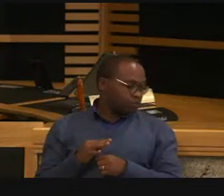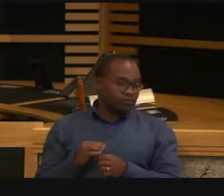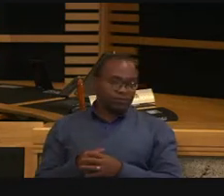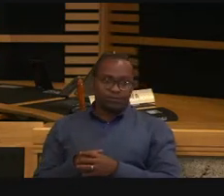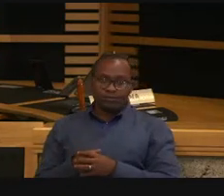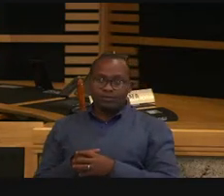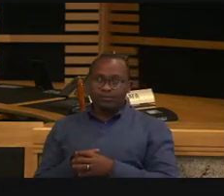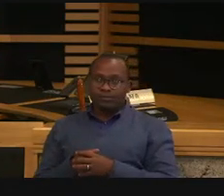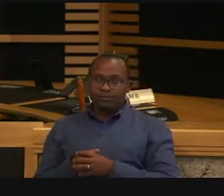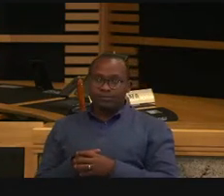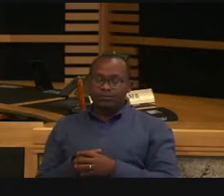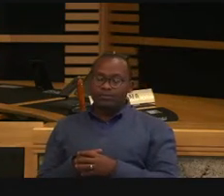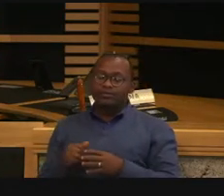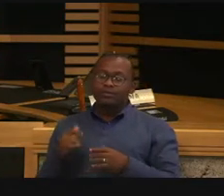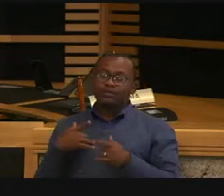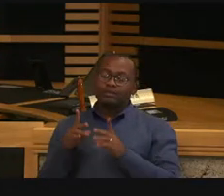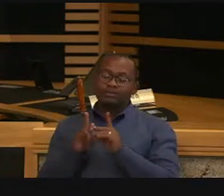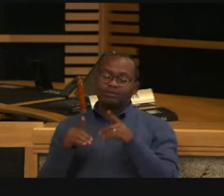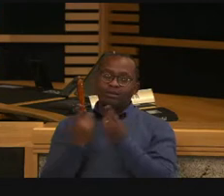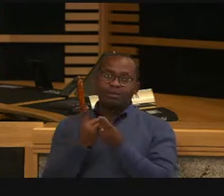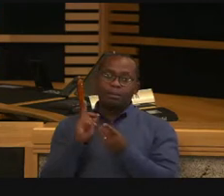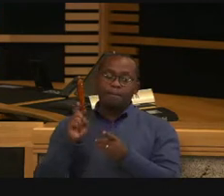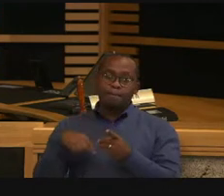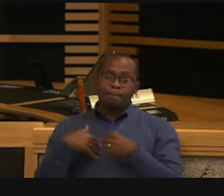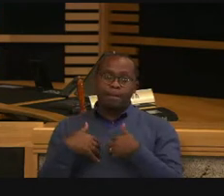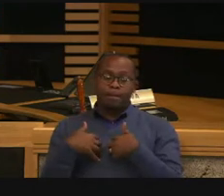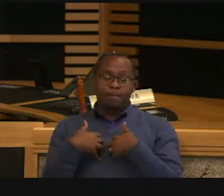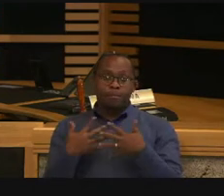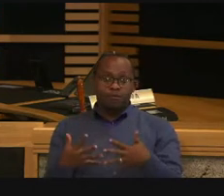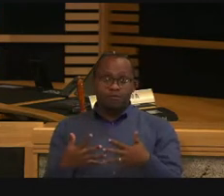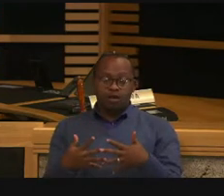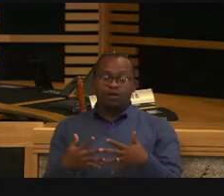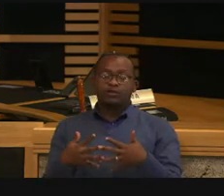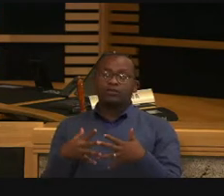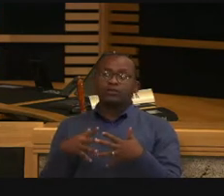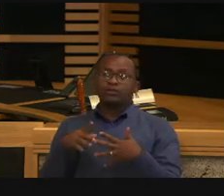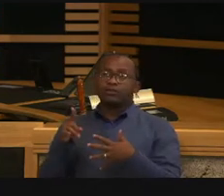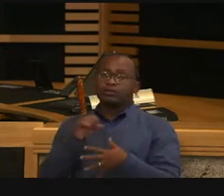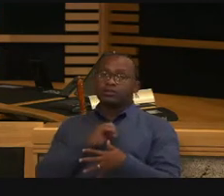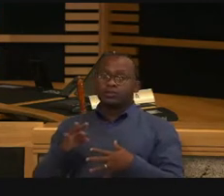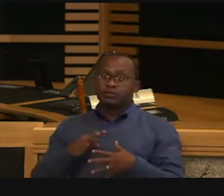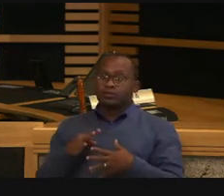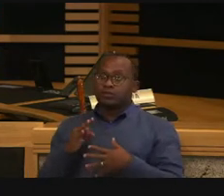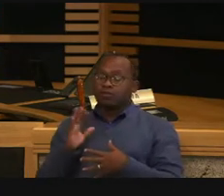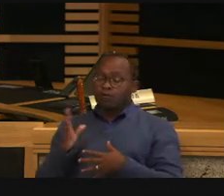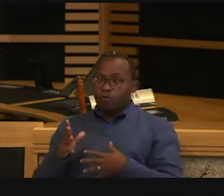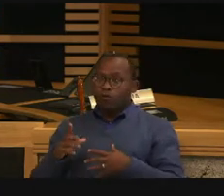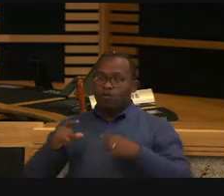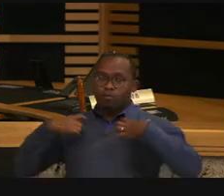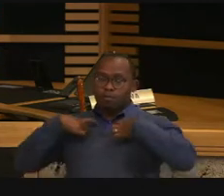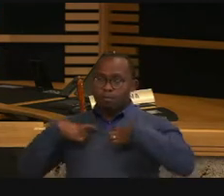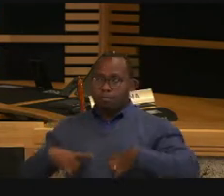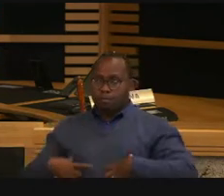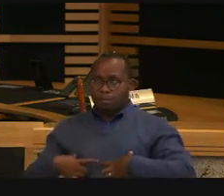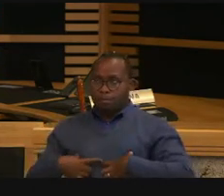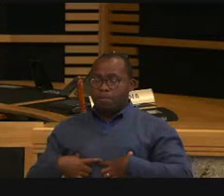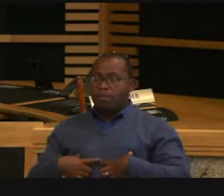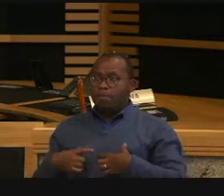provide traffic officers with the bulletproof vests to minimize the risk of loss of life.